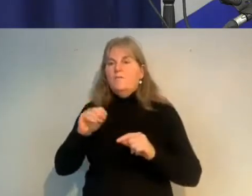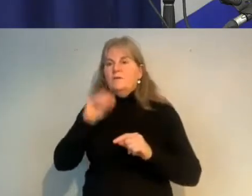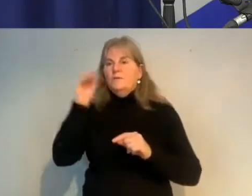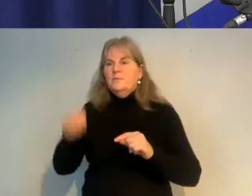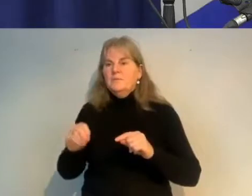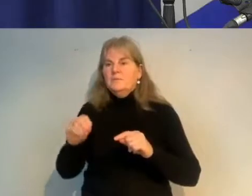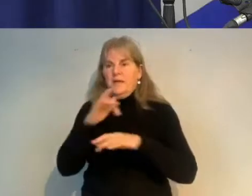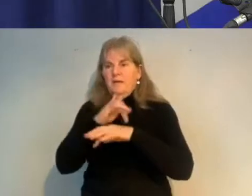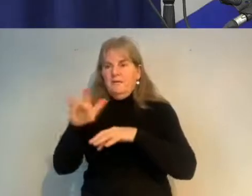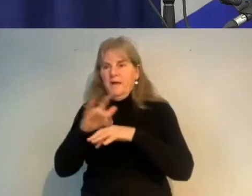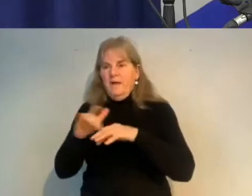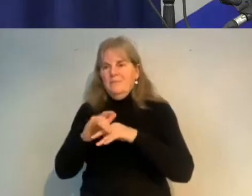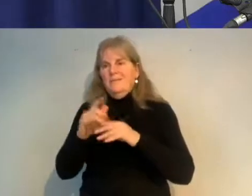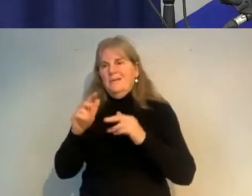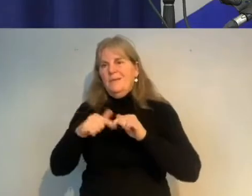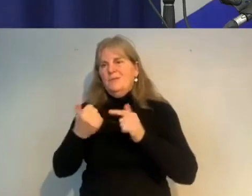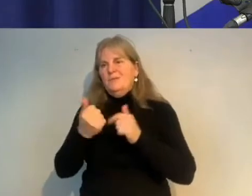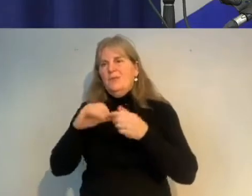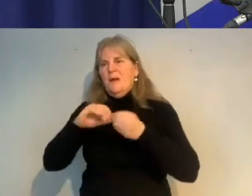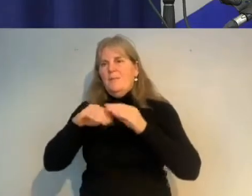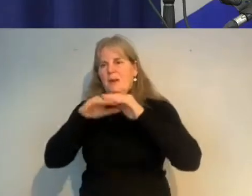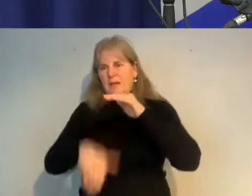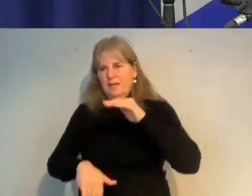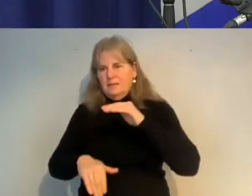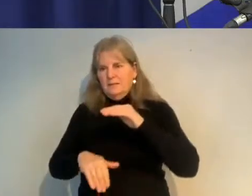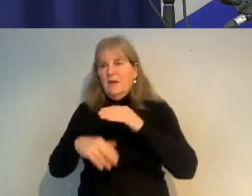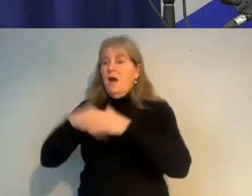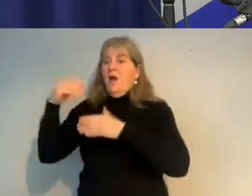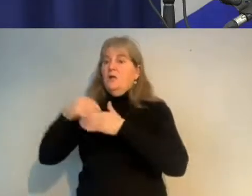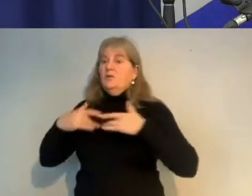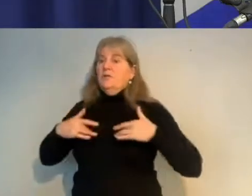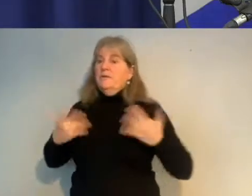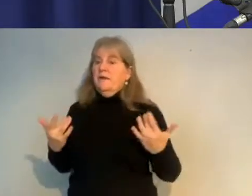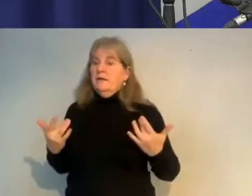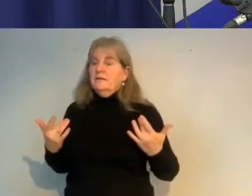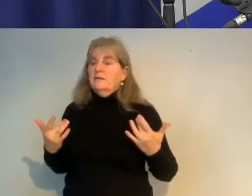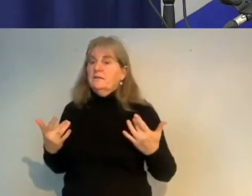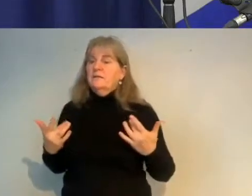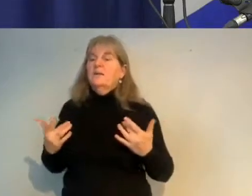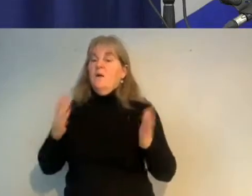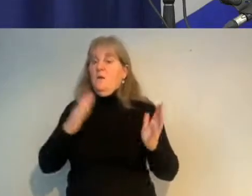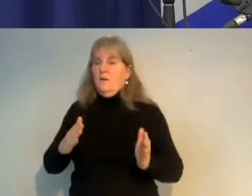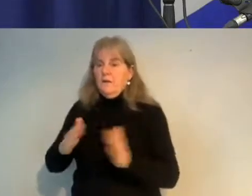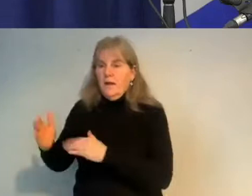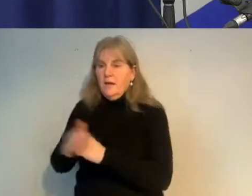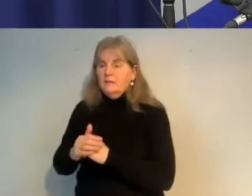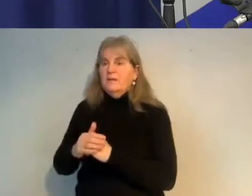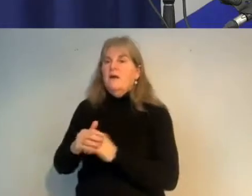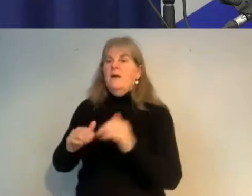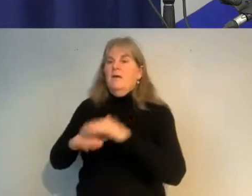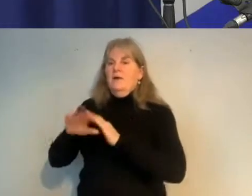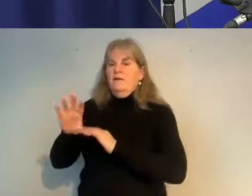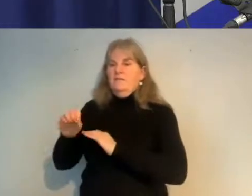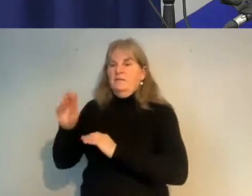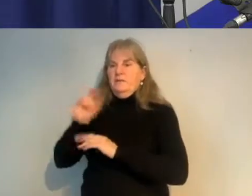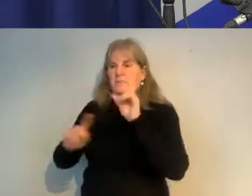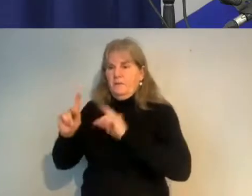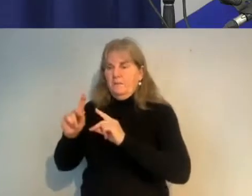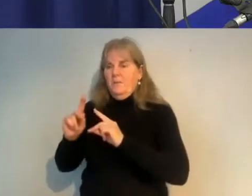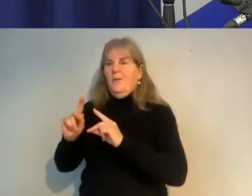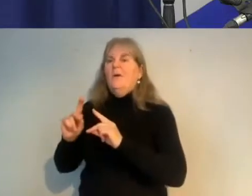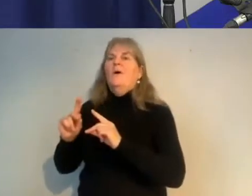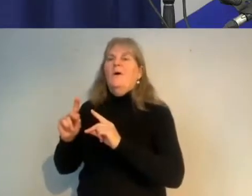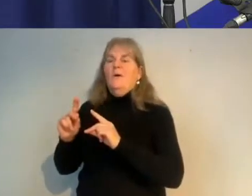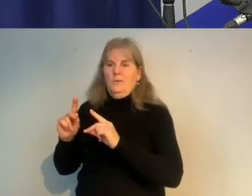less. Outdoor organized gatherings are limited to 50 people. At both indoor and